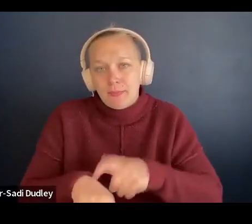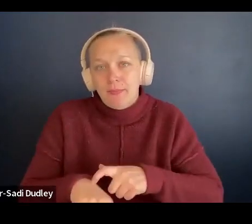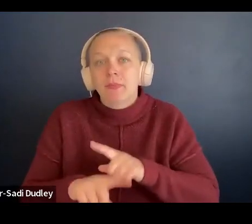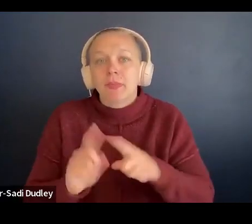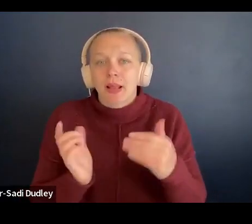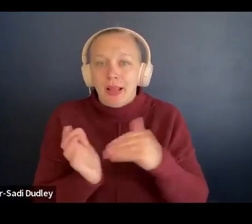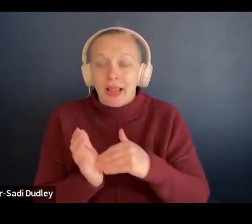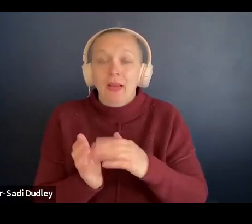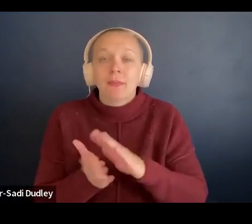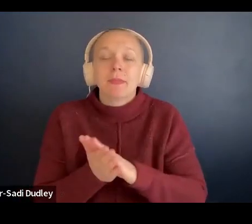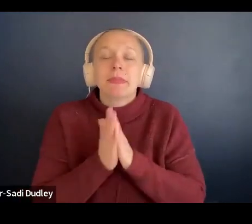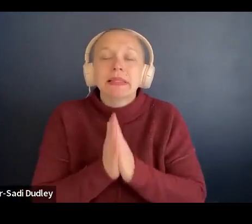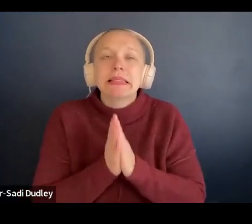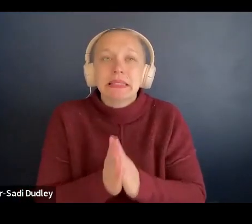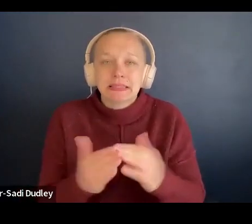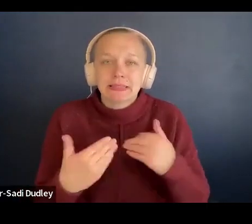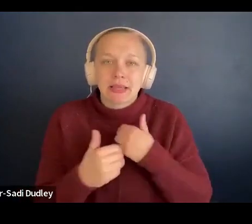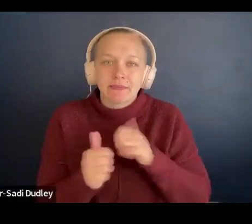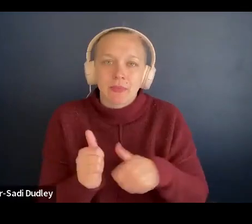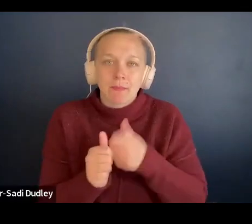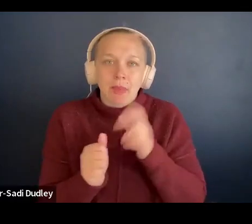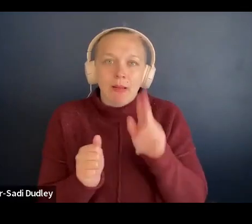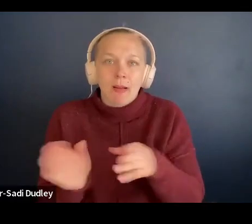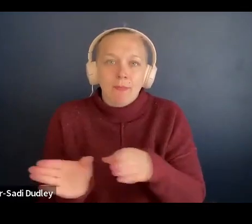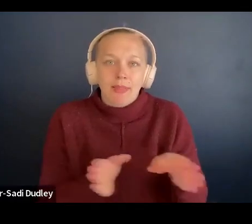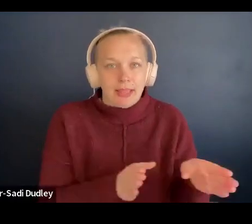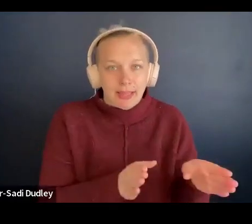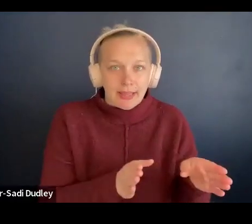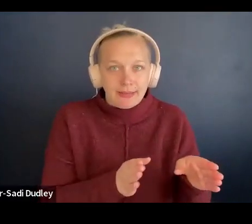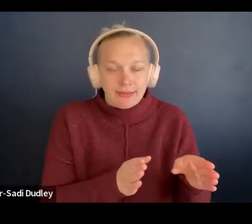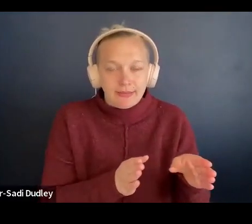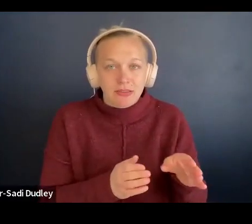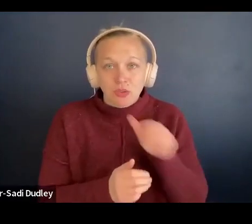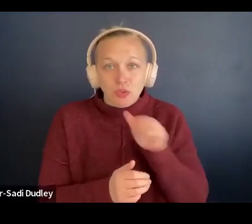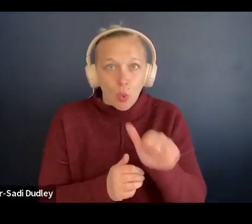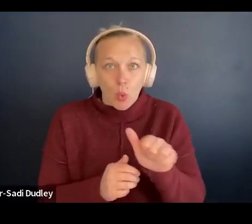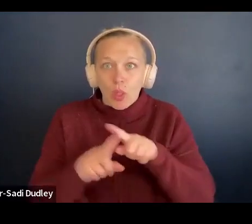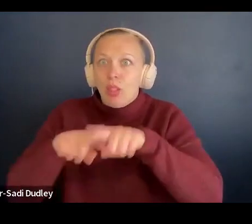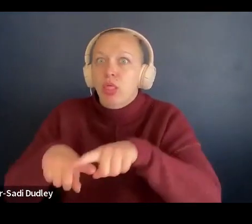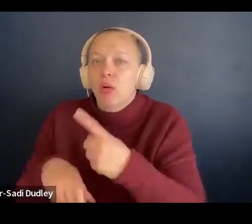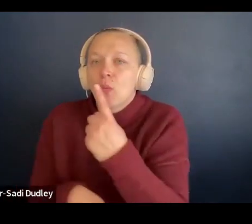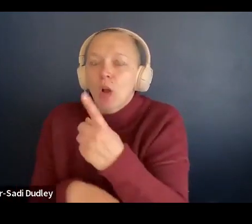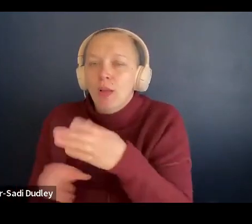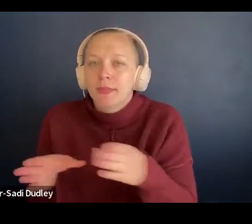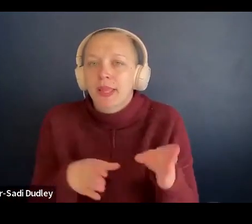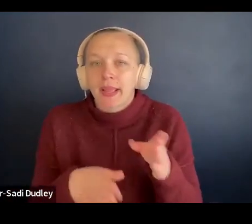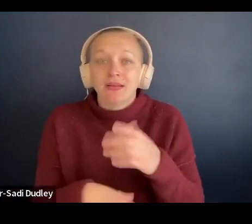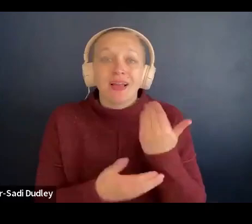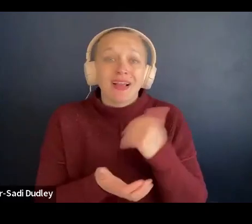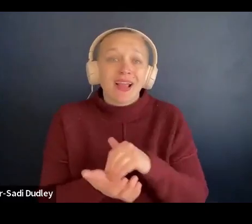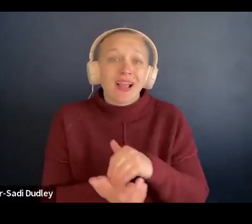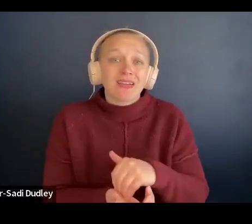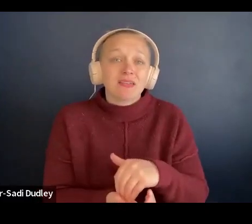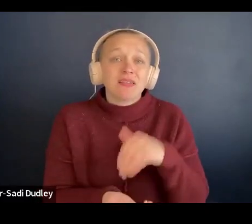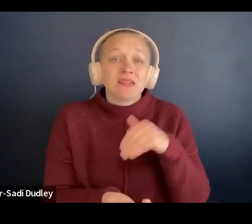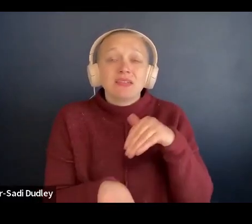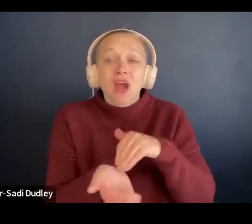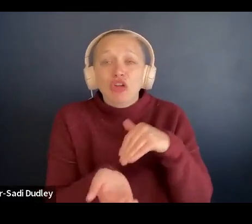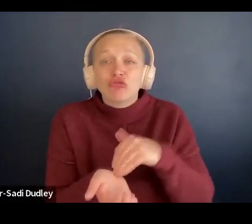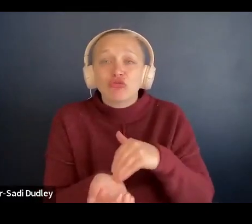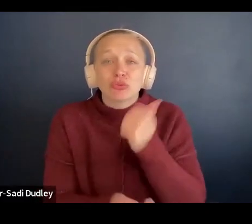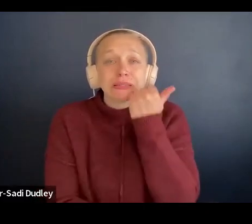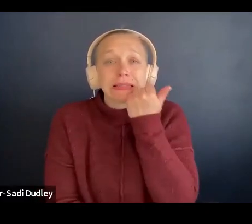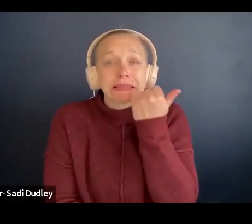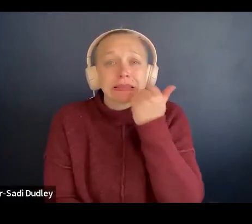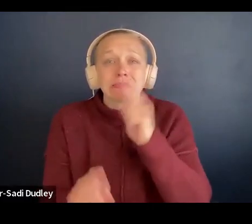do have a backup plan. But these are wonderful programs. Doctors, dentists, all kinds of different medical